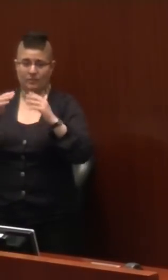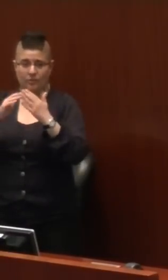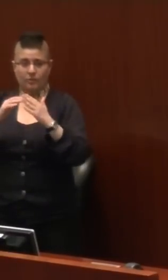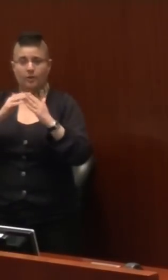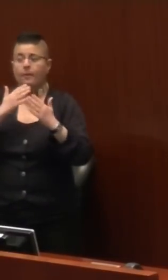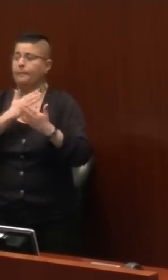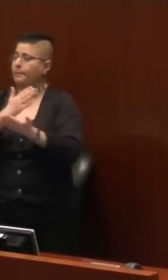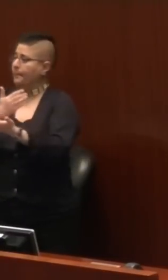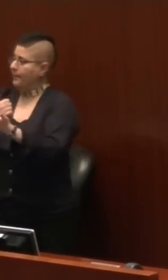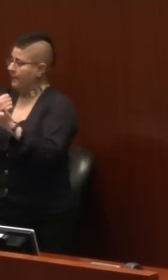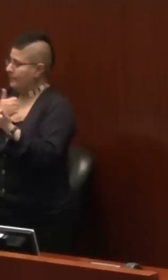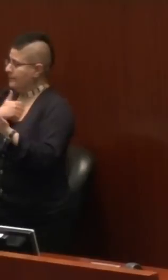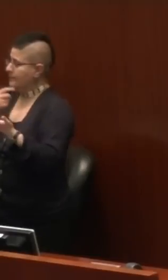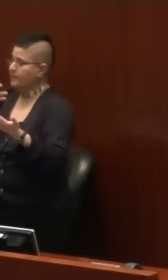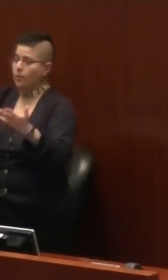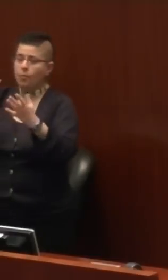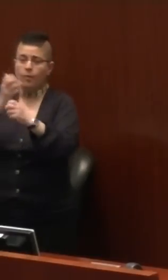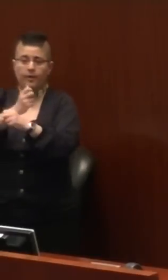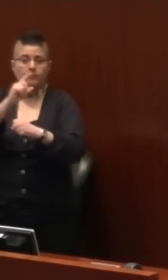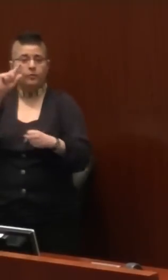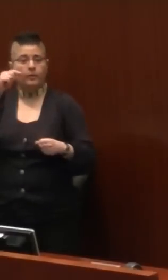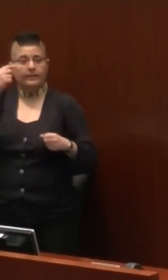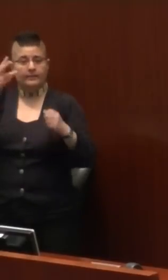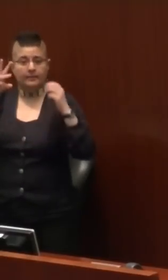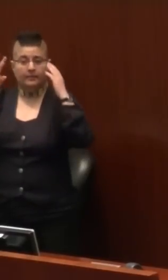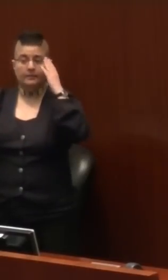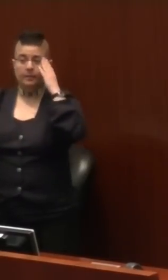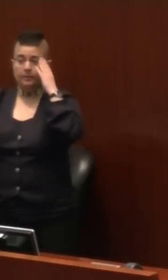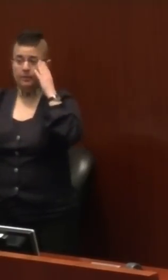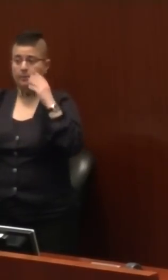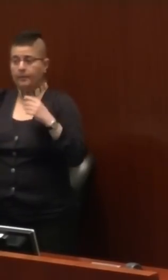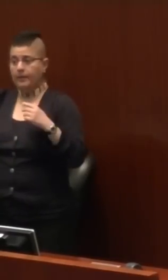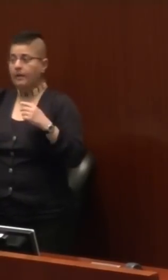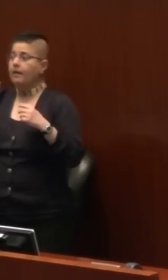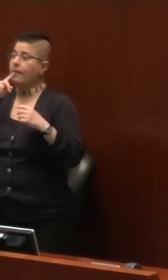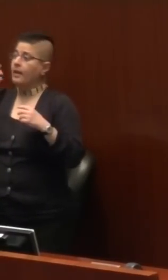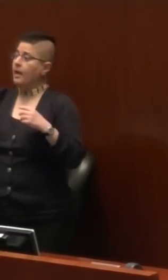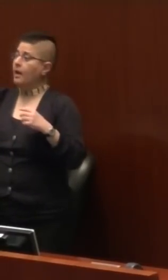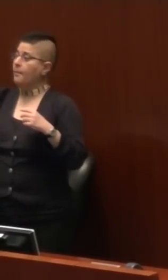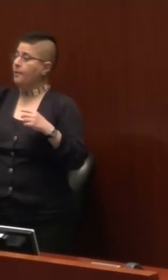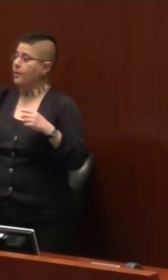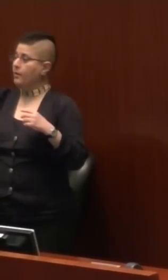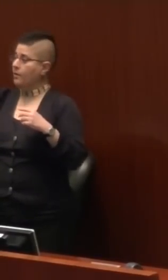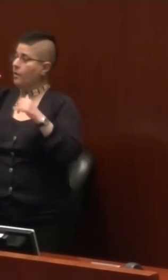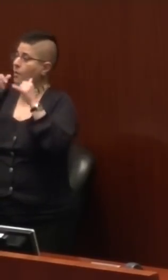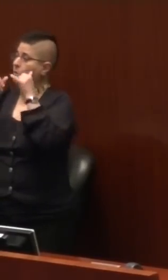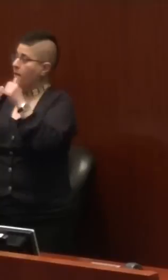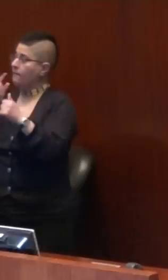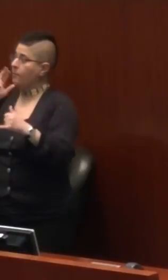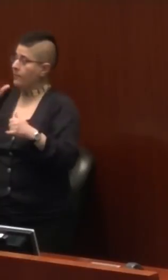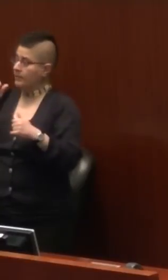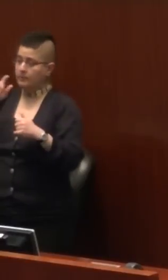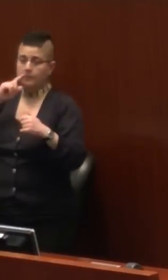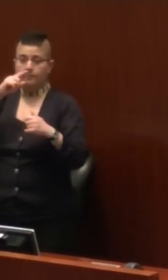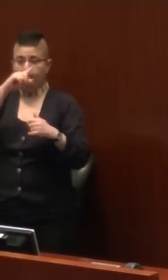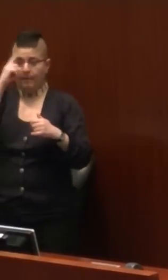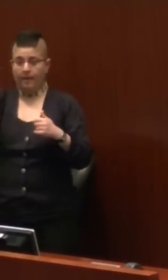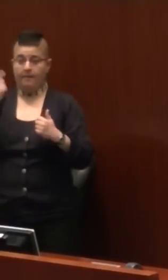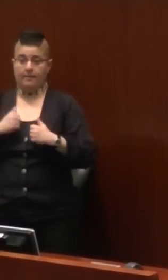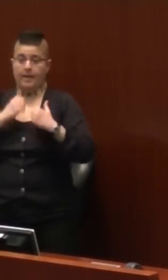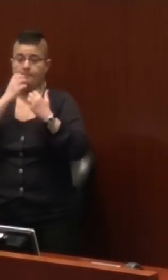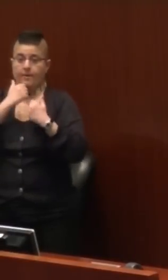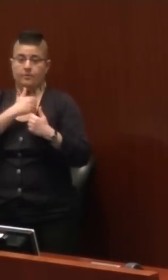Please join me in welcoming the winner of the 2016 WP William P. Hubbard Award for Race Relations, Black Lives Matter Toronto.